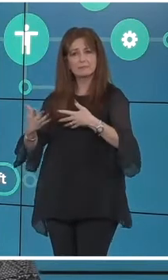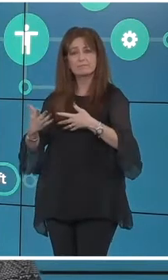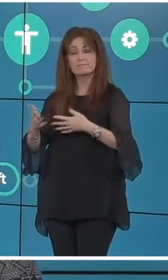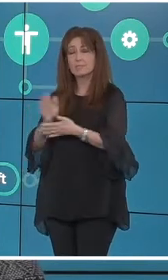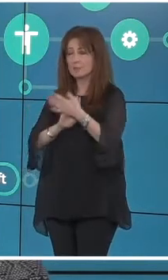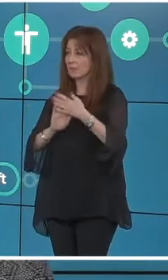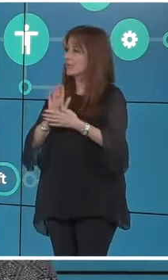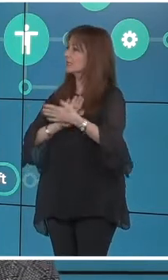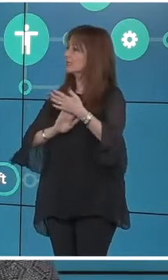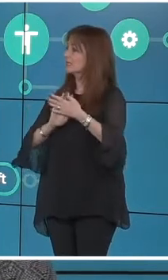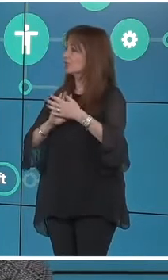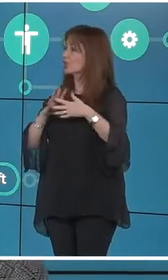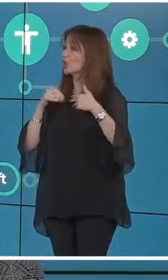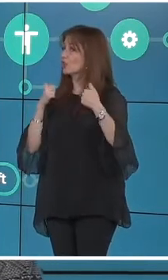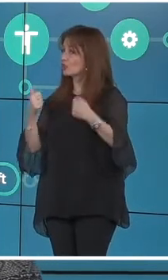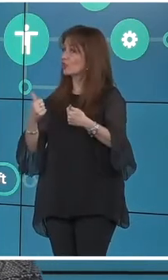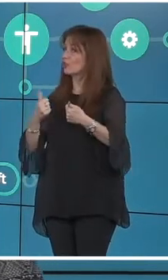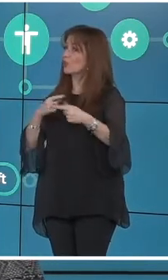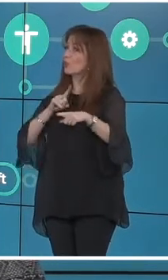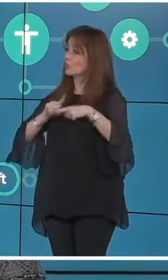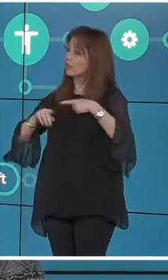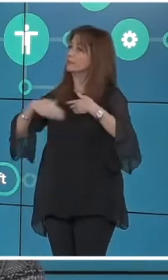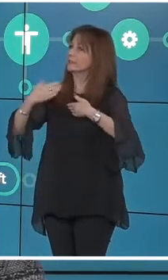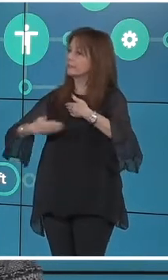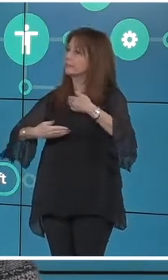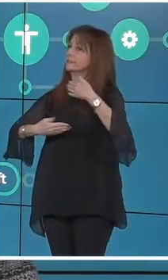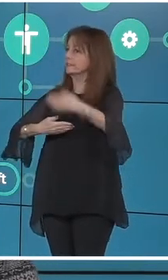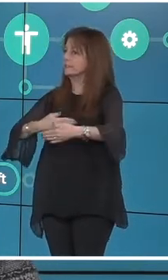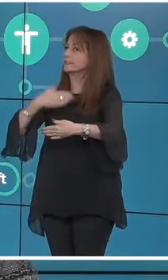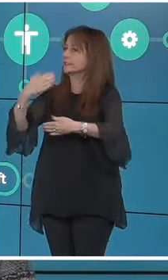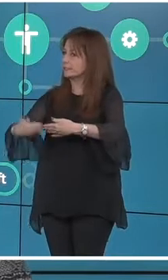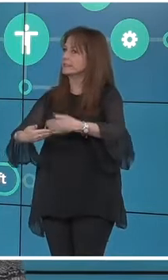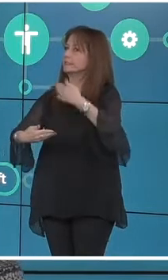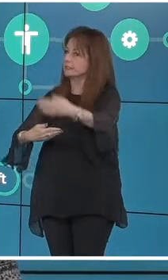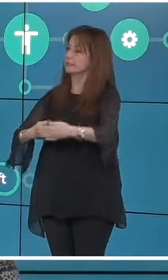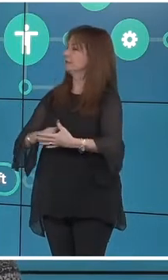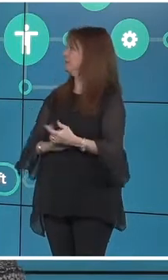all trundling through this together. That works.